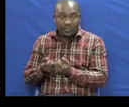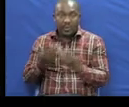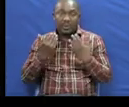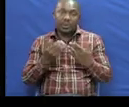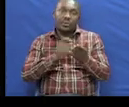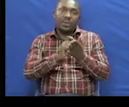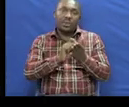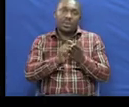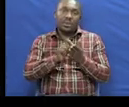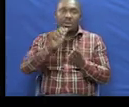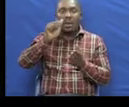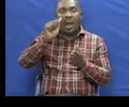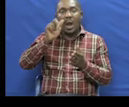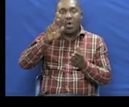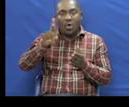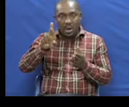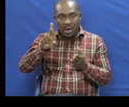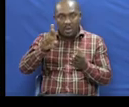write argon followed with